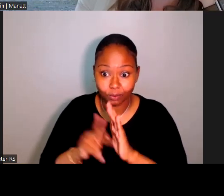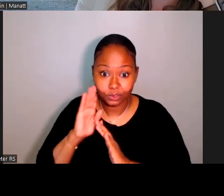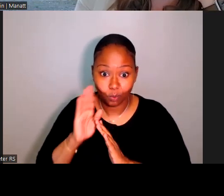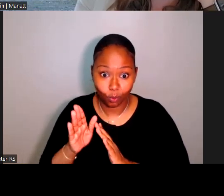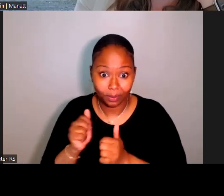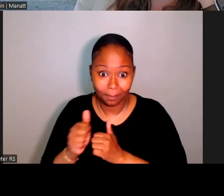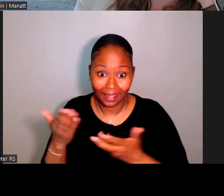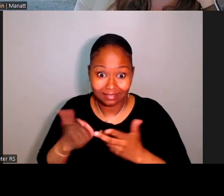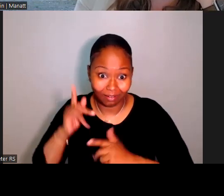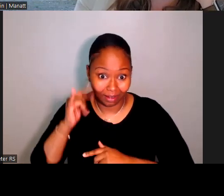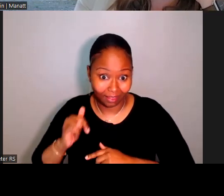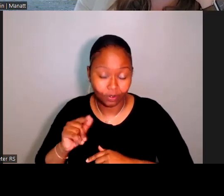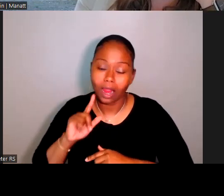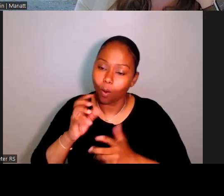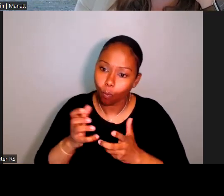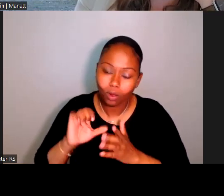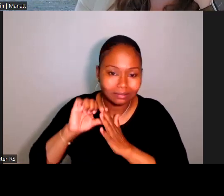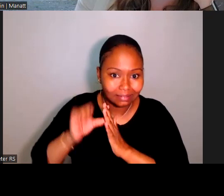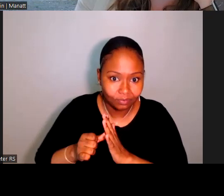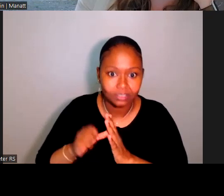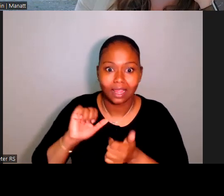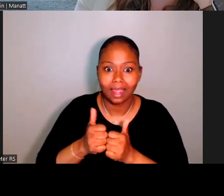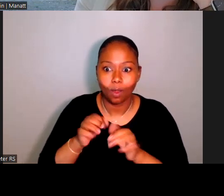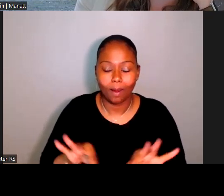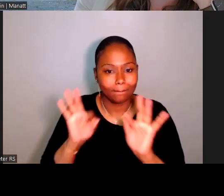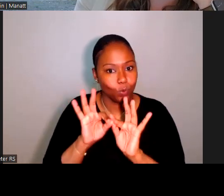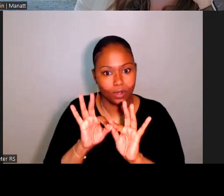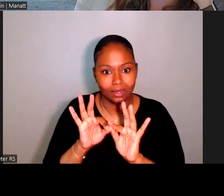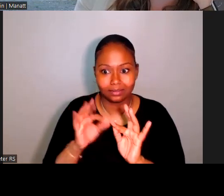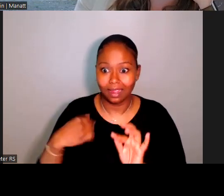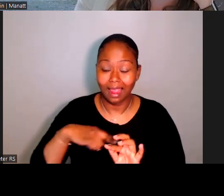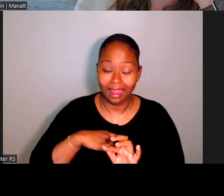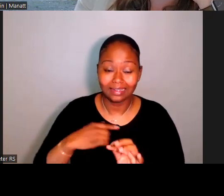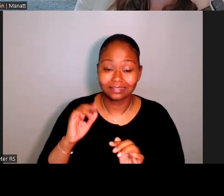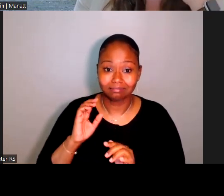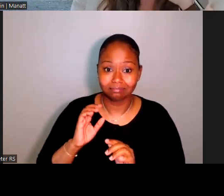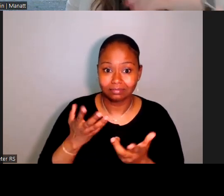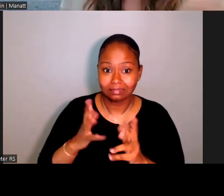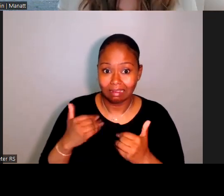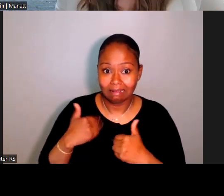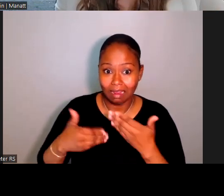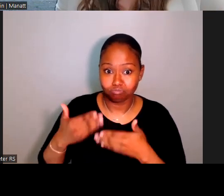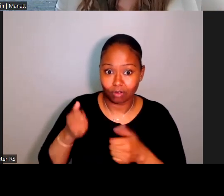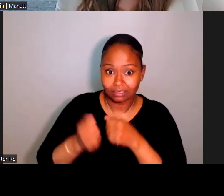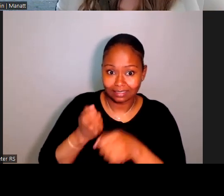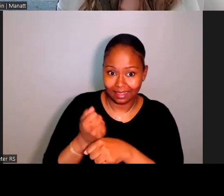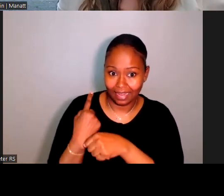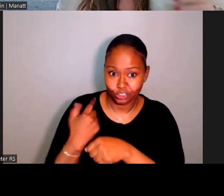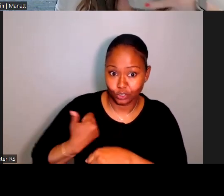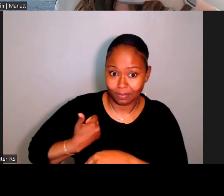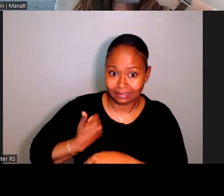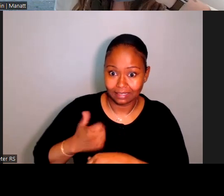California. I just want to reiterate how important it was, because I did go through a process last year for myself